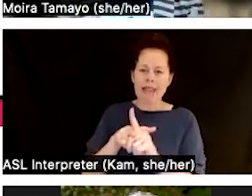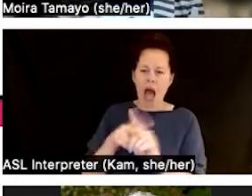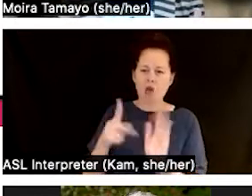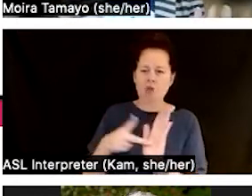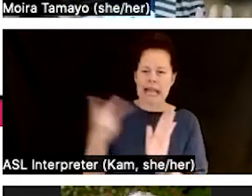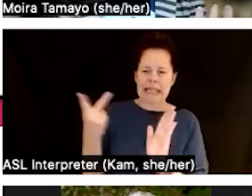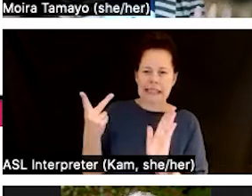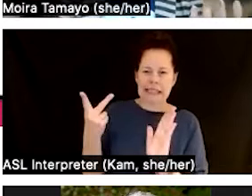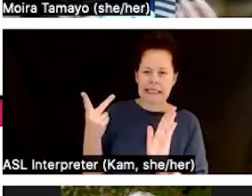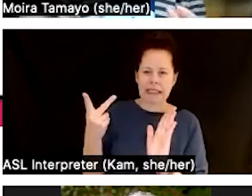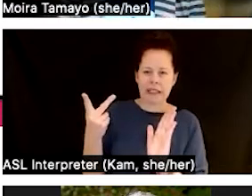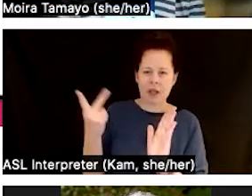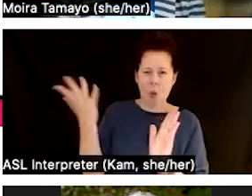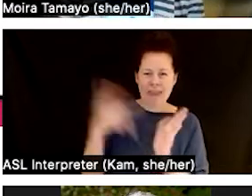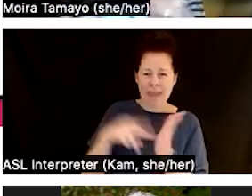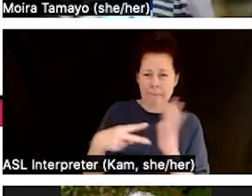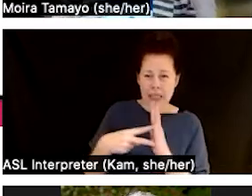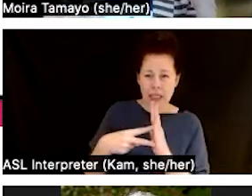and ASL.